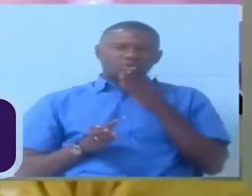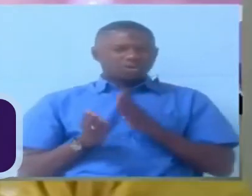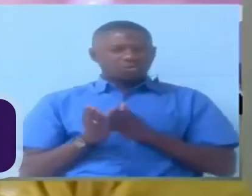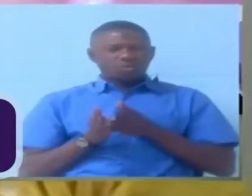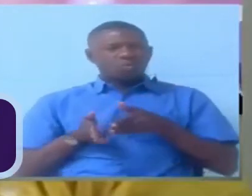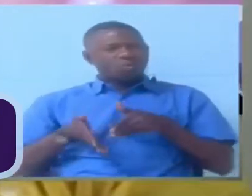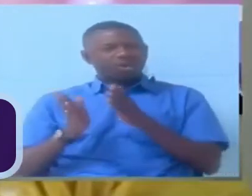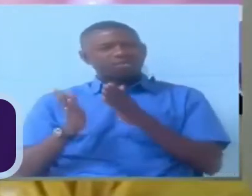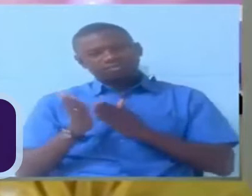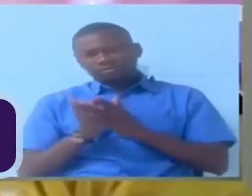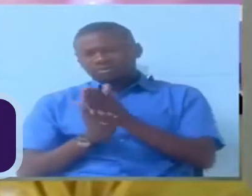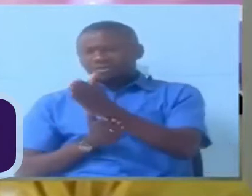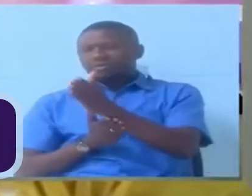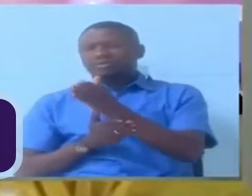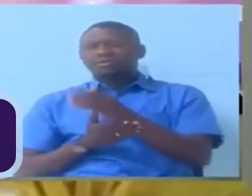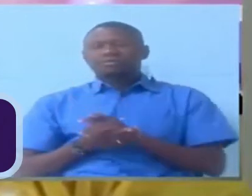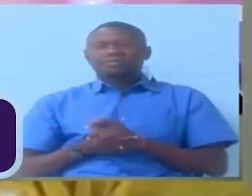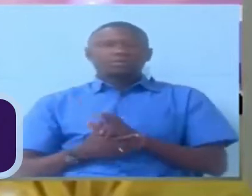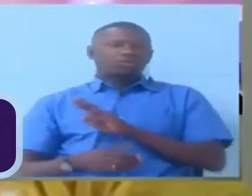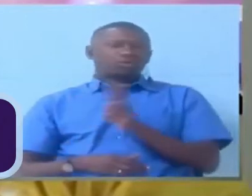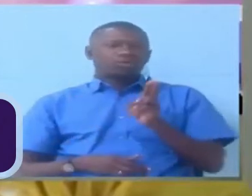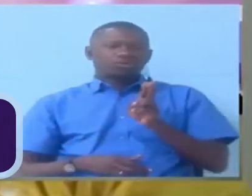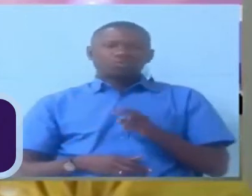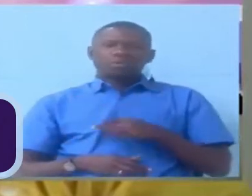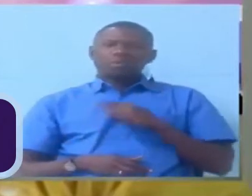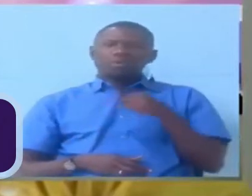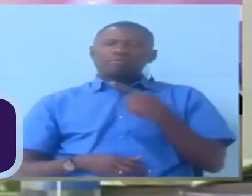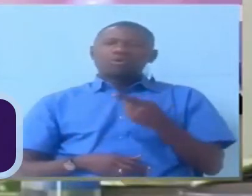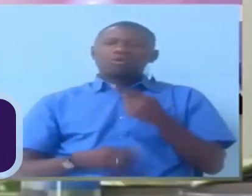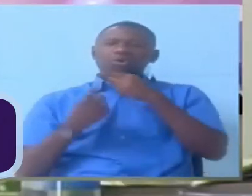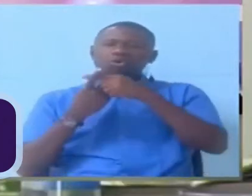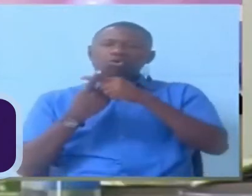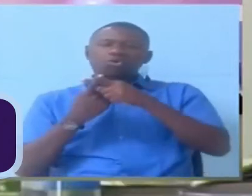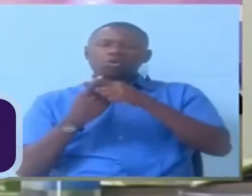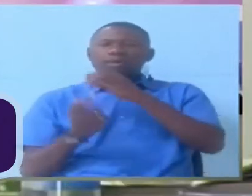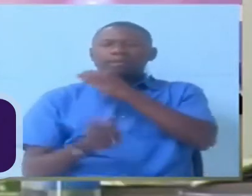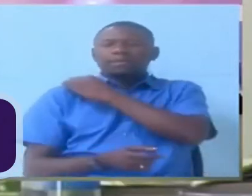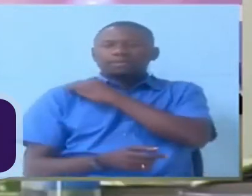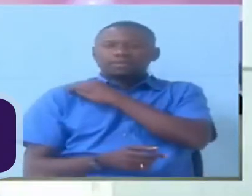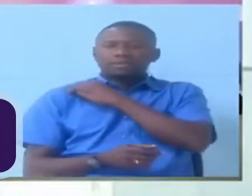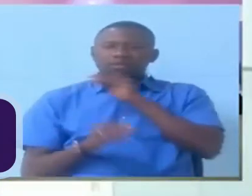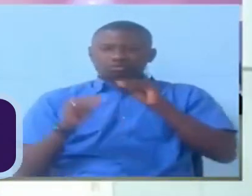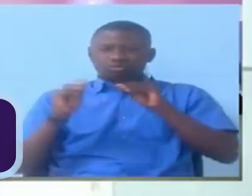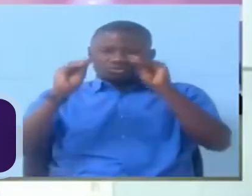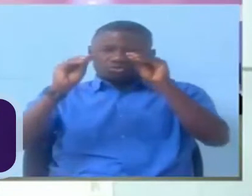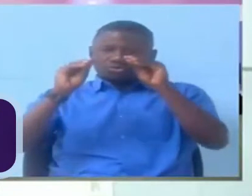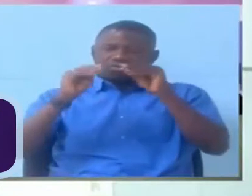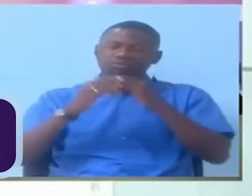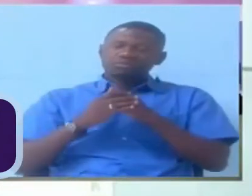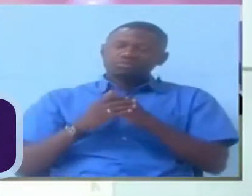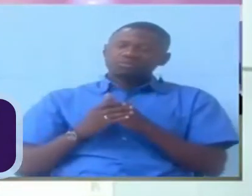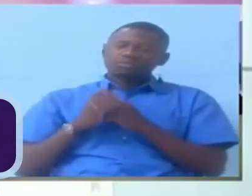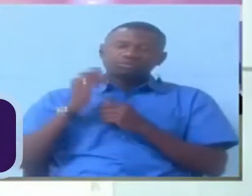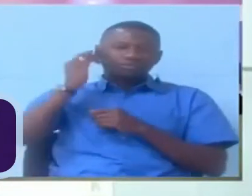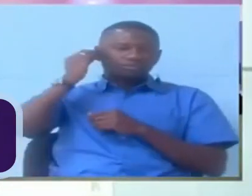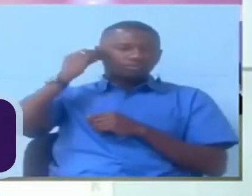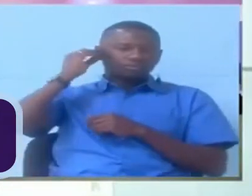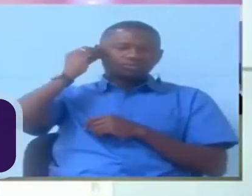Funga tawonya. Then 2012. Tung 2012 sangokono. I was promoted to